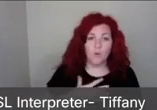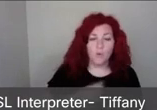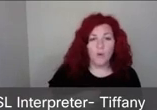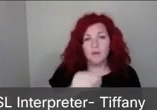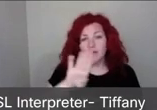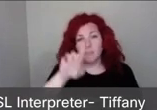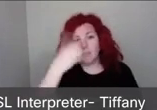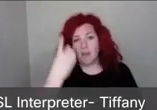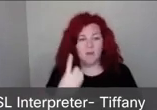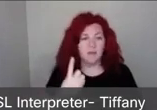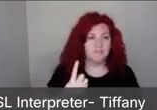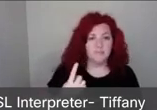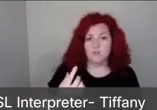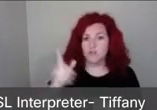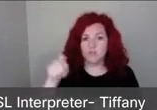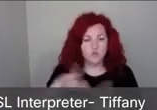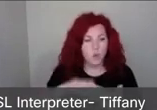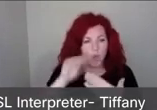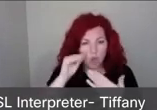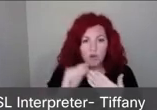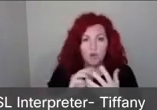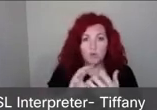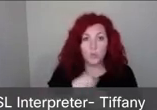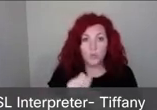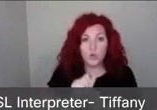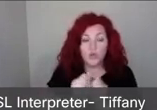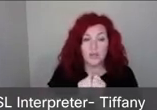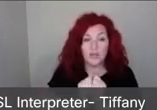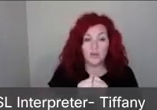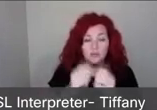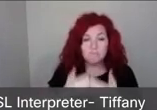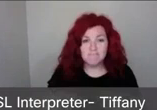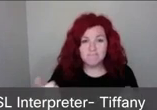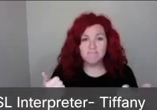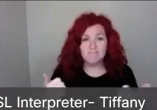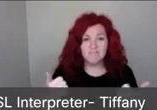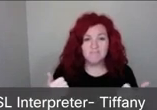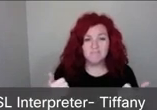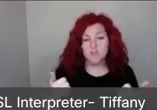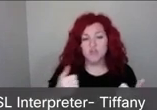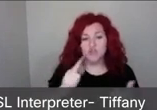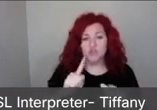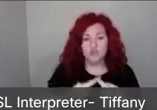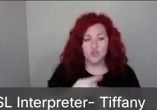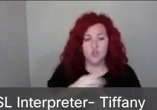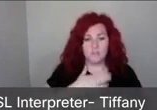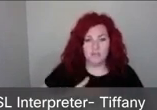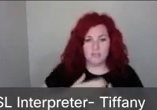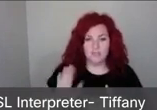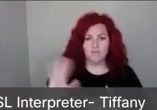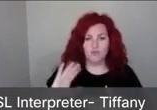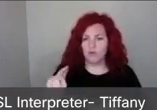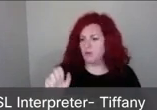together, and to resegregate us into little districts just to please what we could call either our former nationality or whatever you want to call